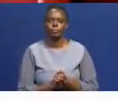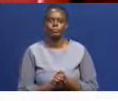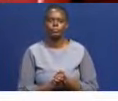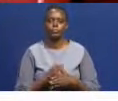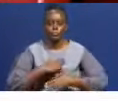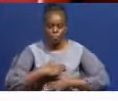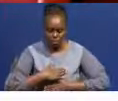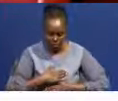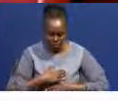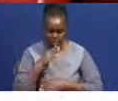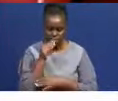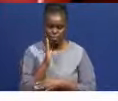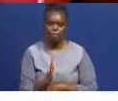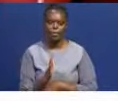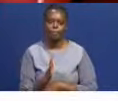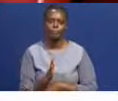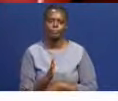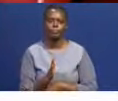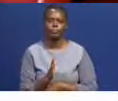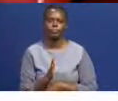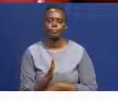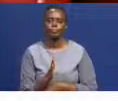And Mr. Speaker,